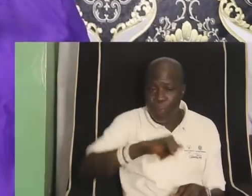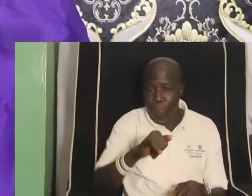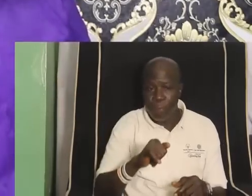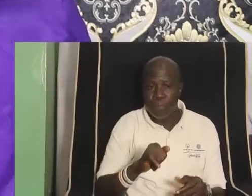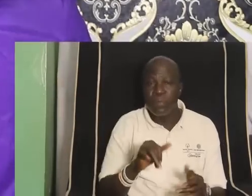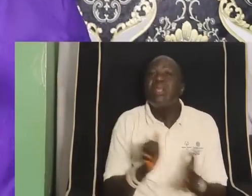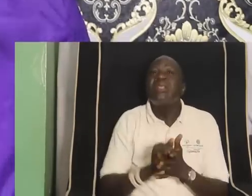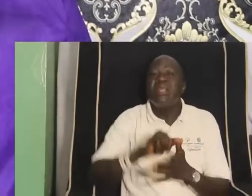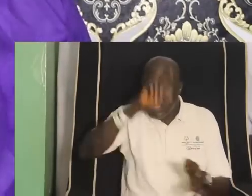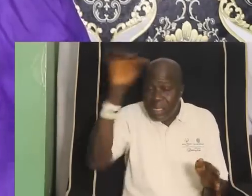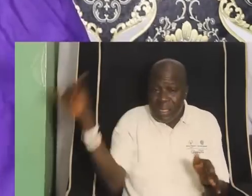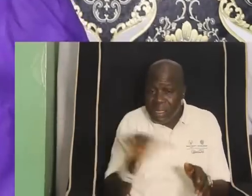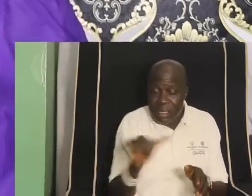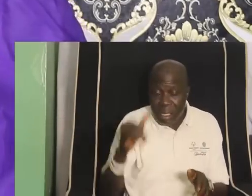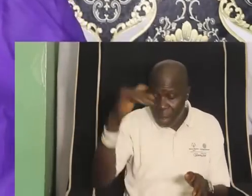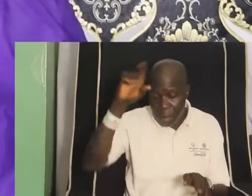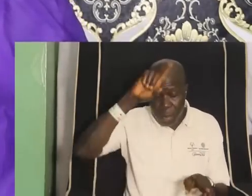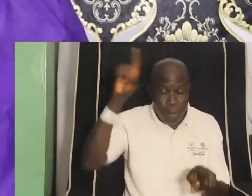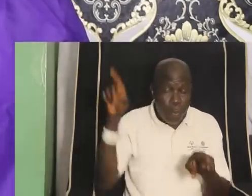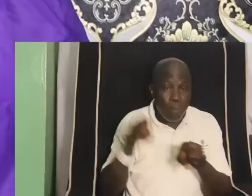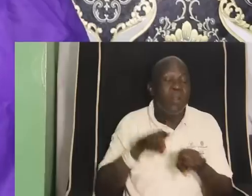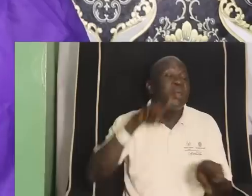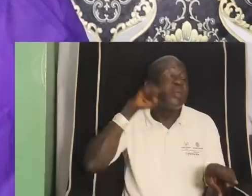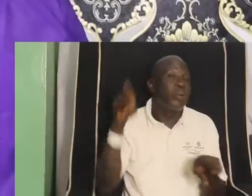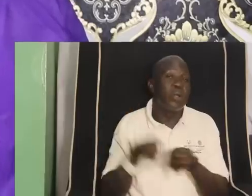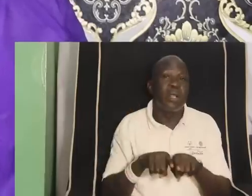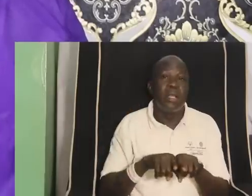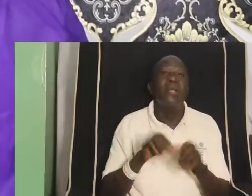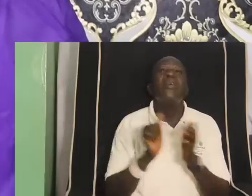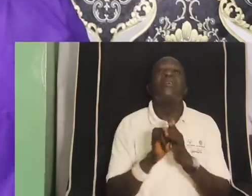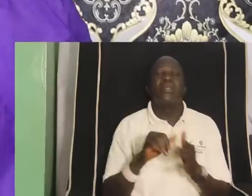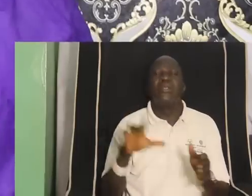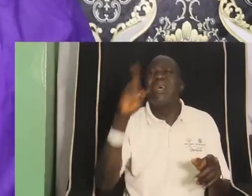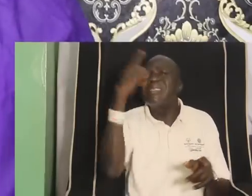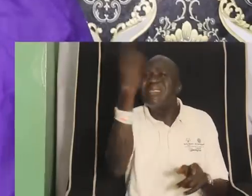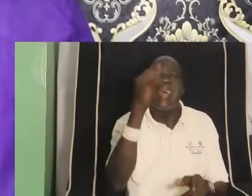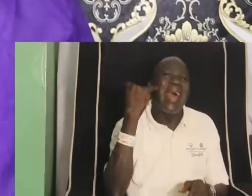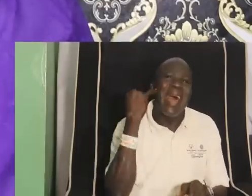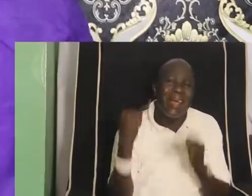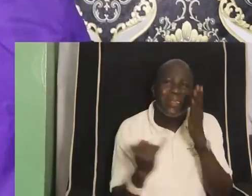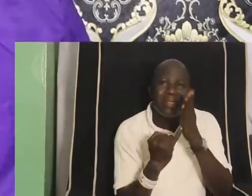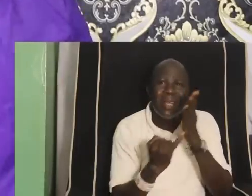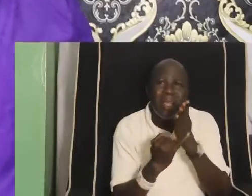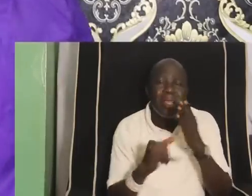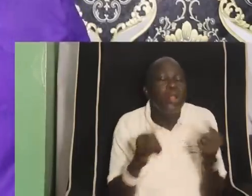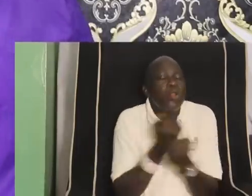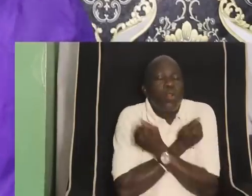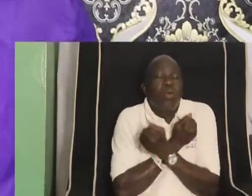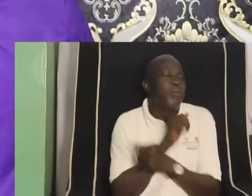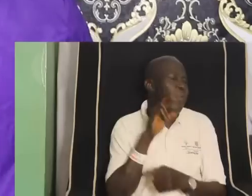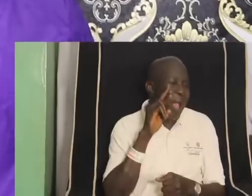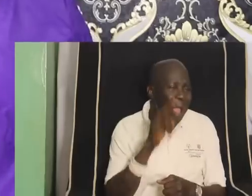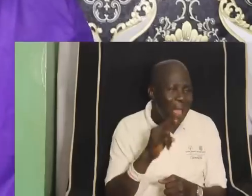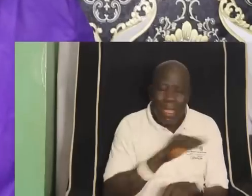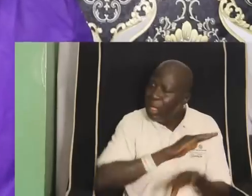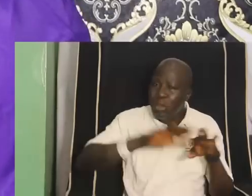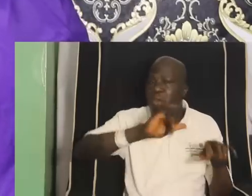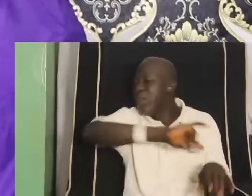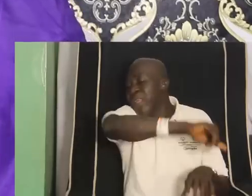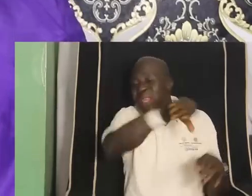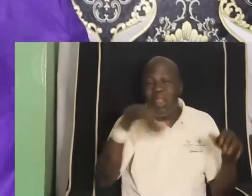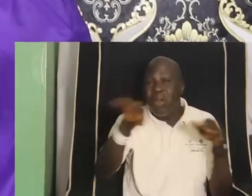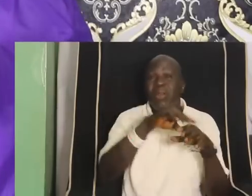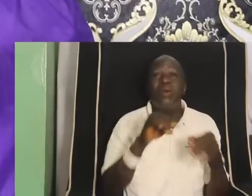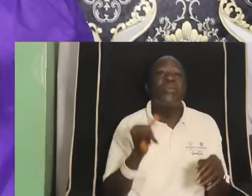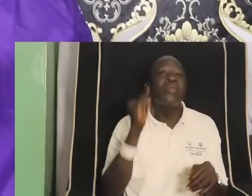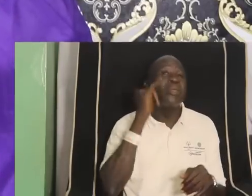e omo baba ni o. Our younger sister. Olo wuju. He's the one that he likes. In the land of Israel. You don't